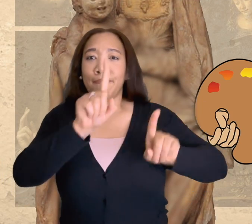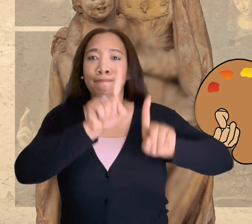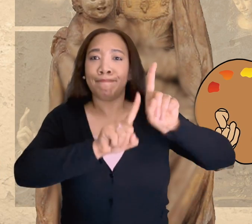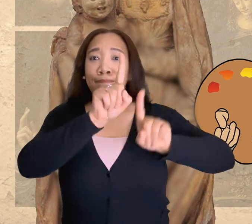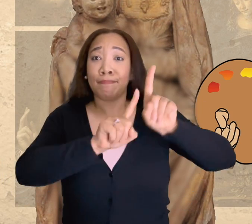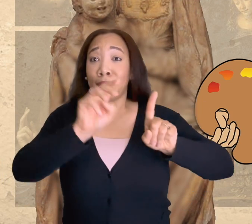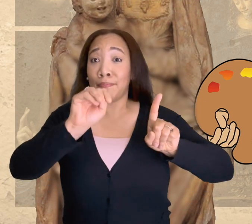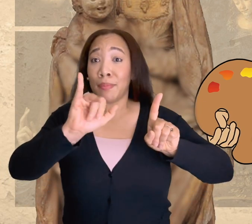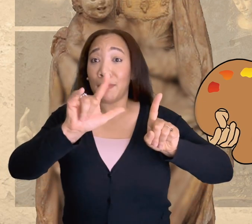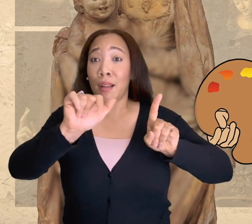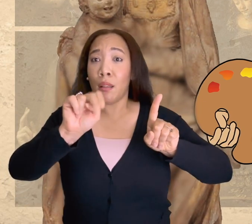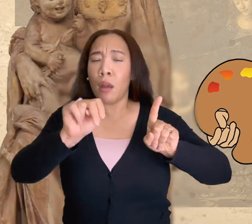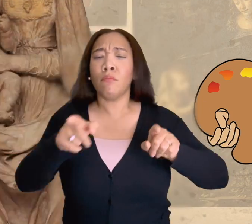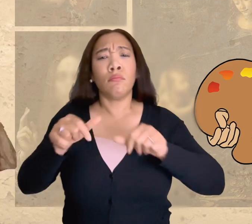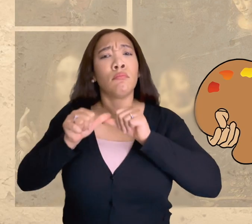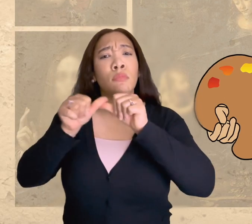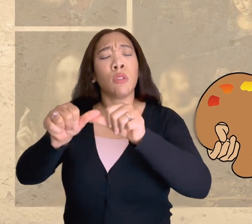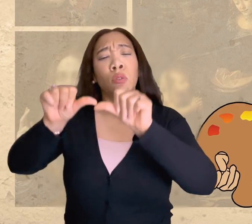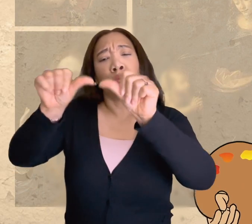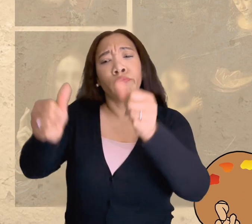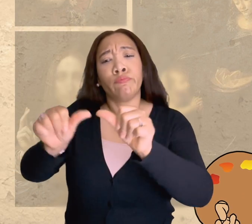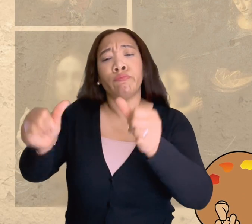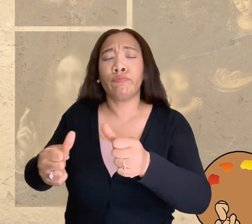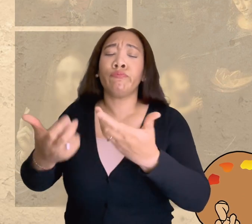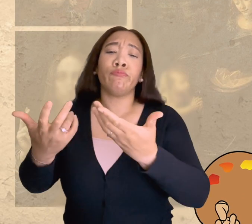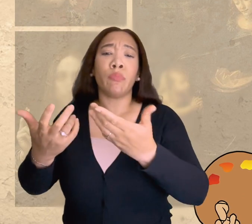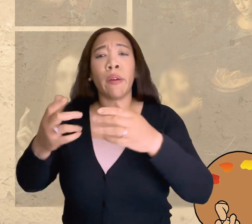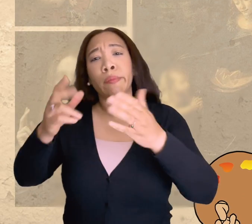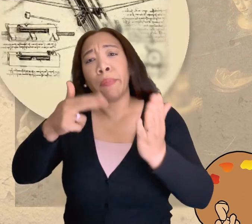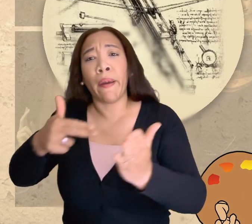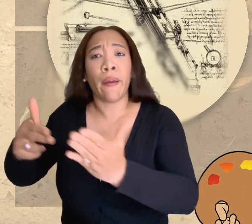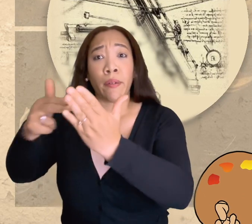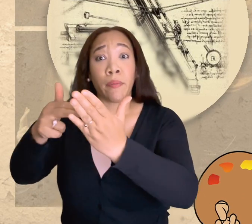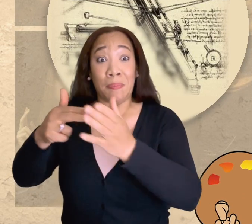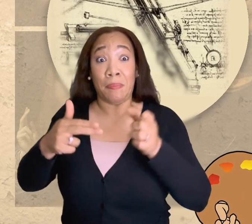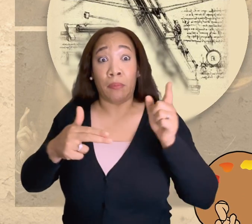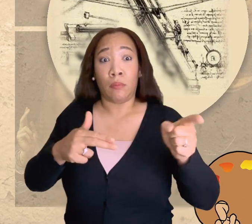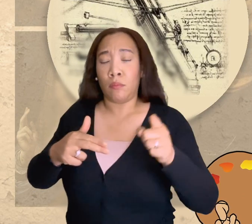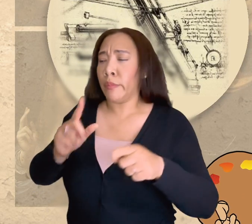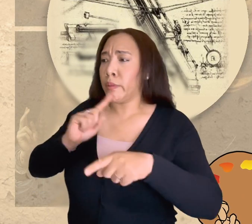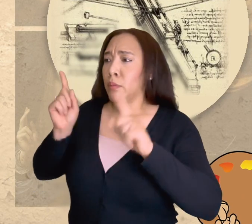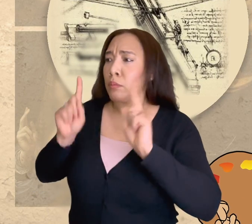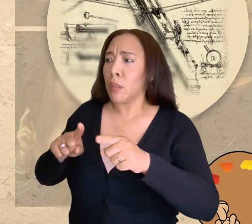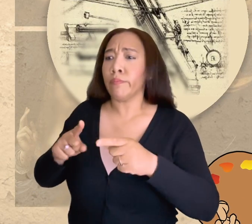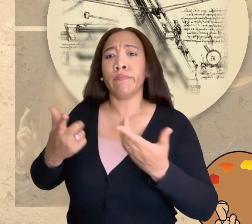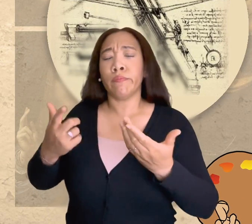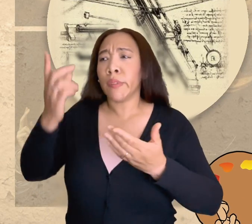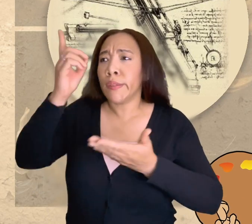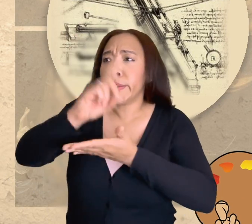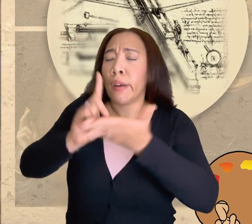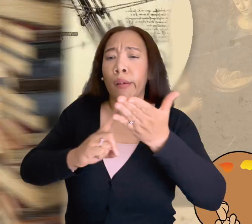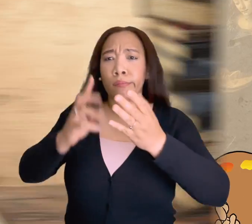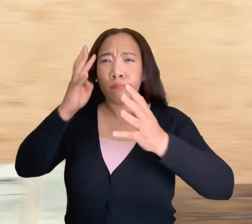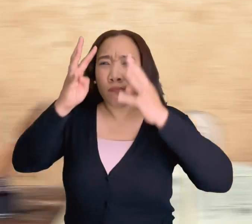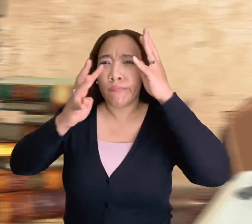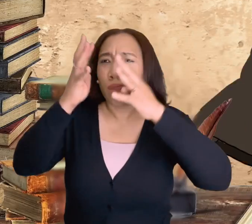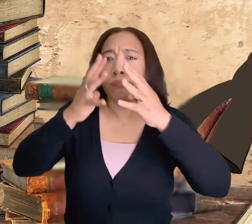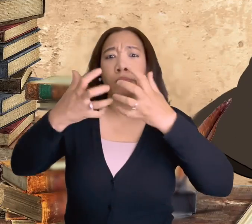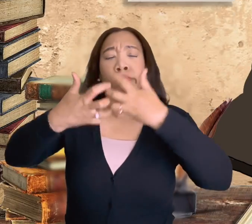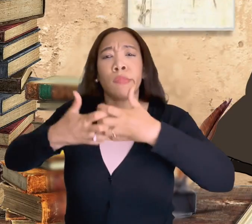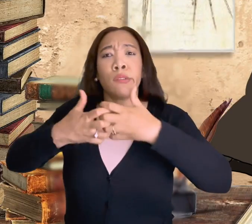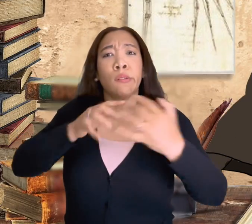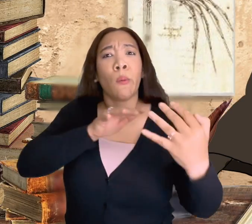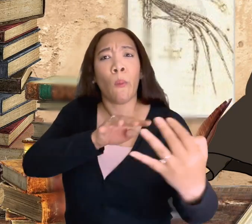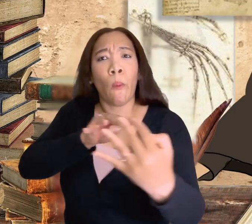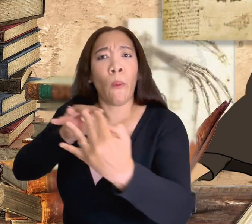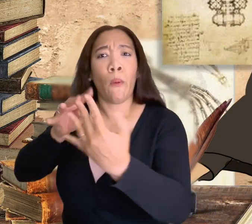sculpt during this time. He was also commissioned by the Duke to design weapons, buildings, and machinery. He had